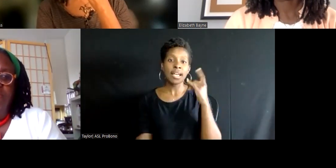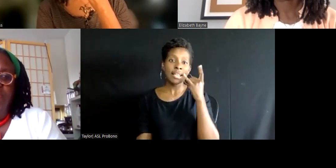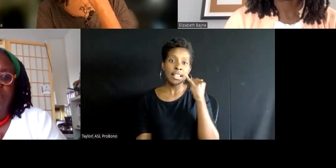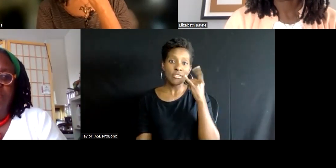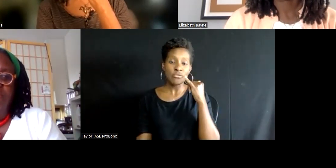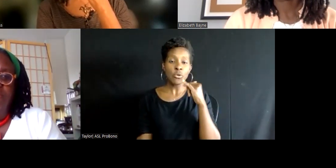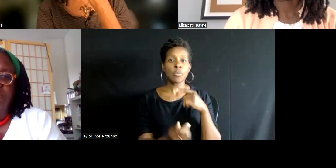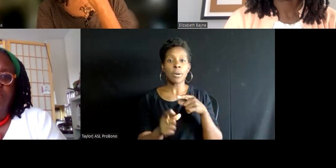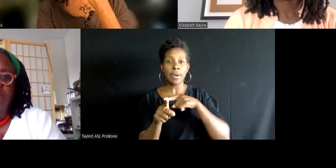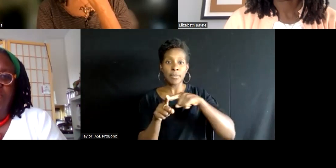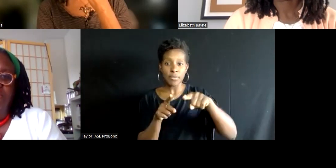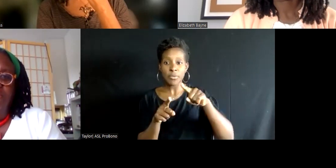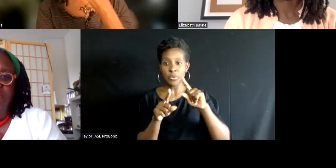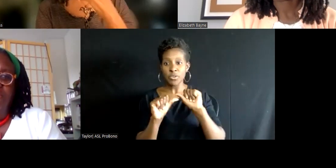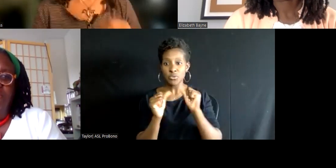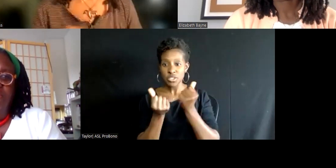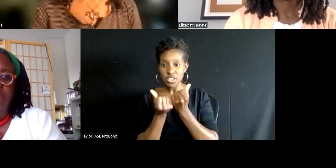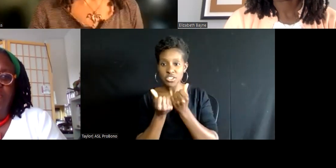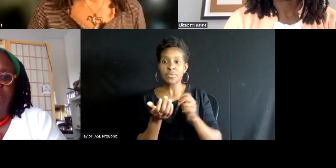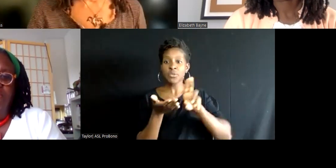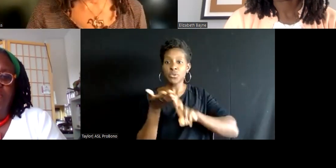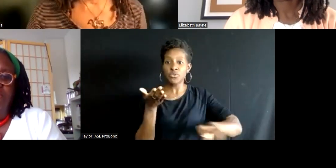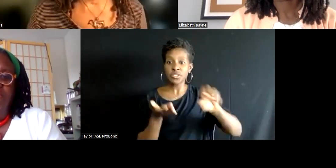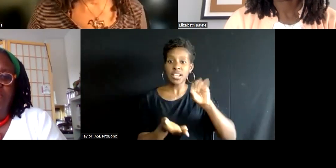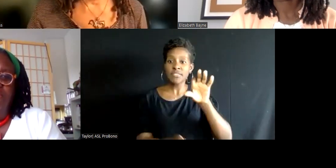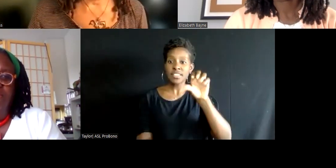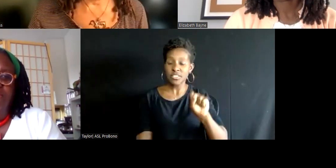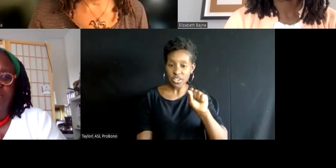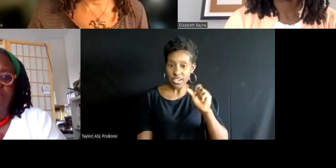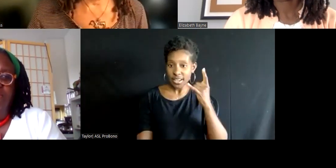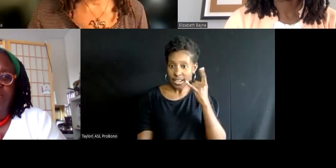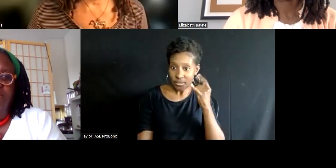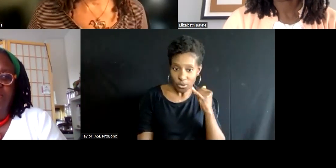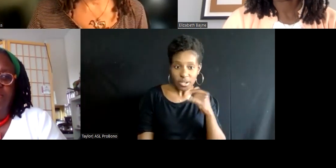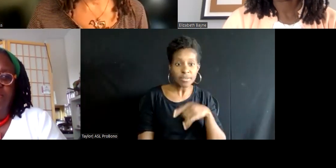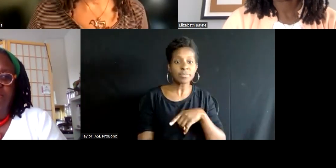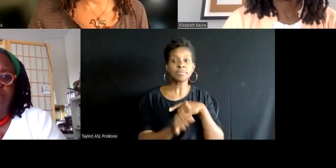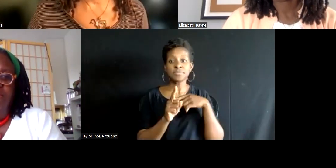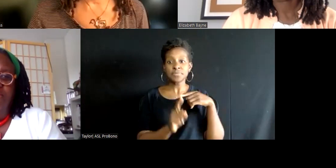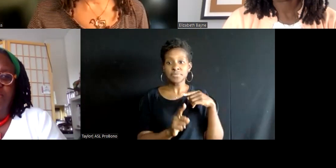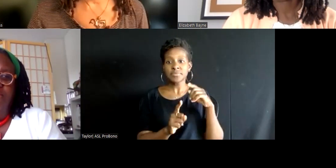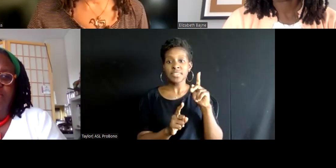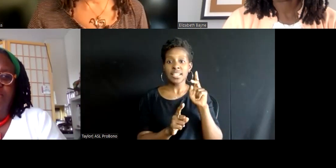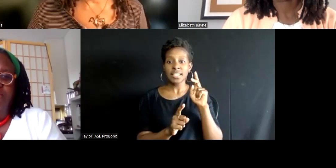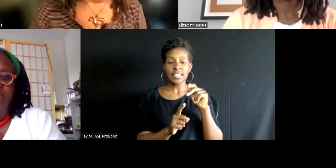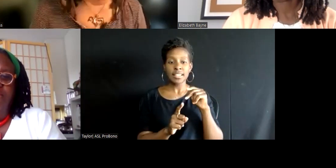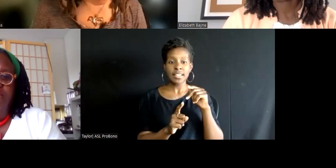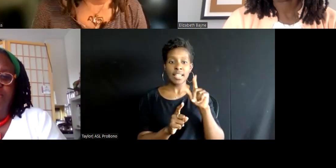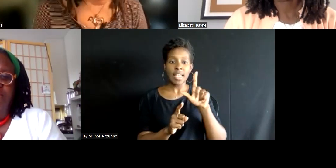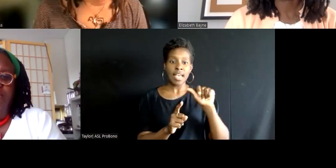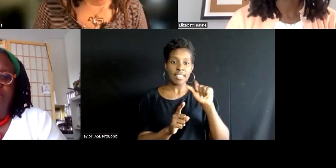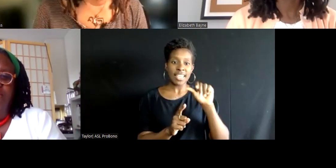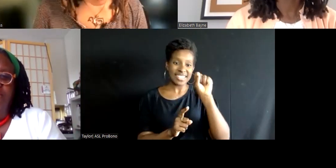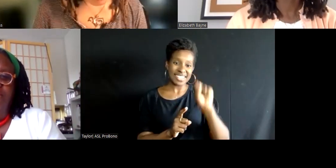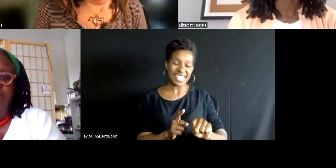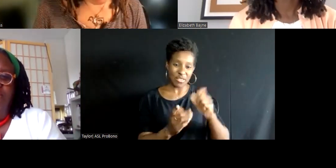Care Association, Inglewood Healthy Mothers and Babies, South LA Health Project, and